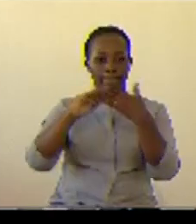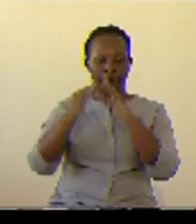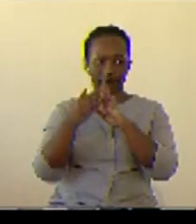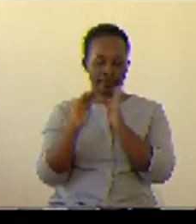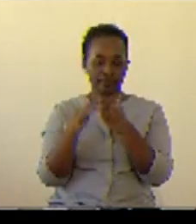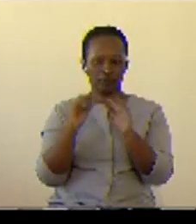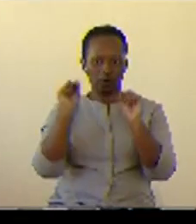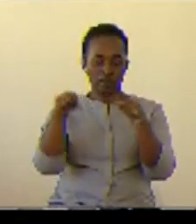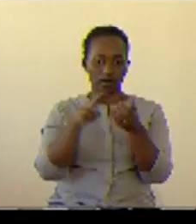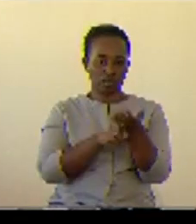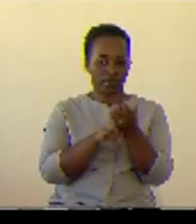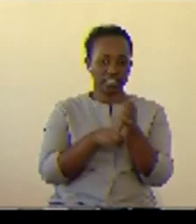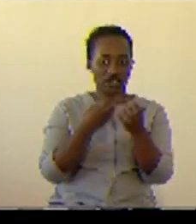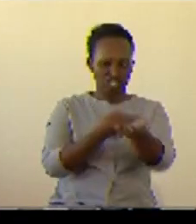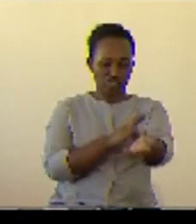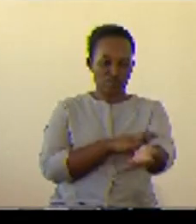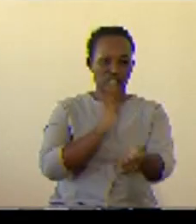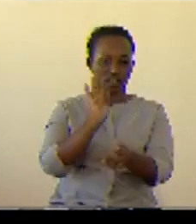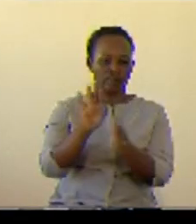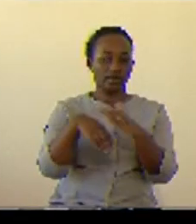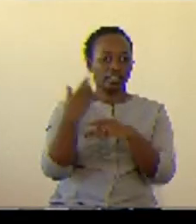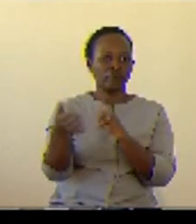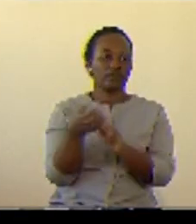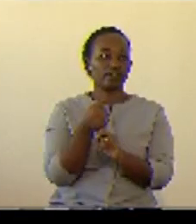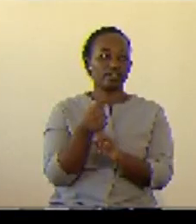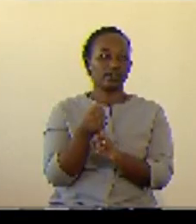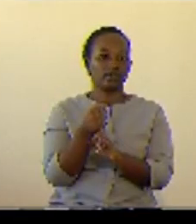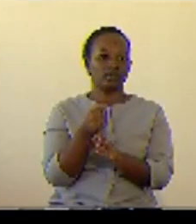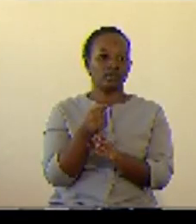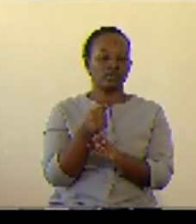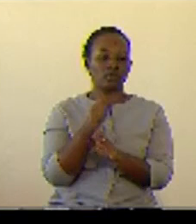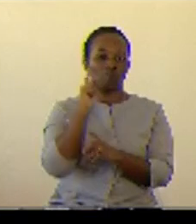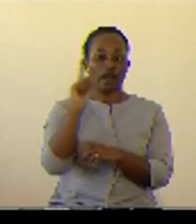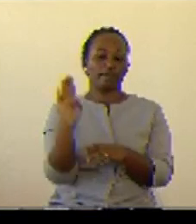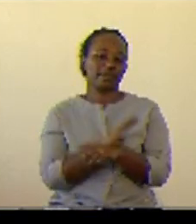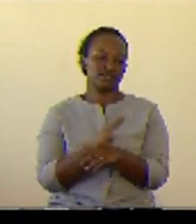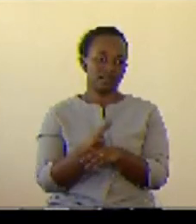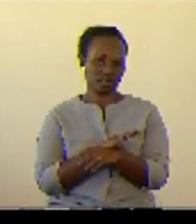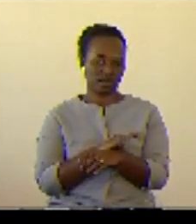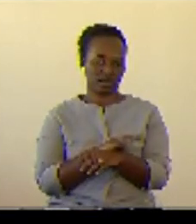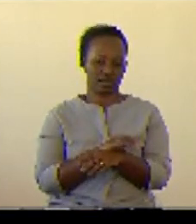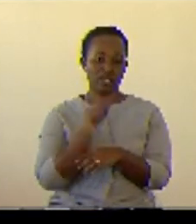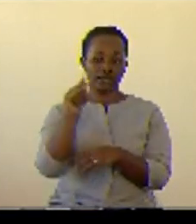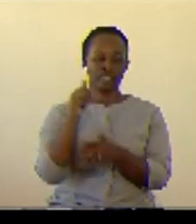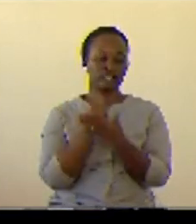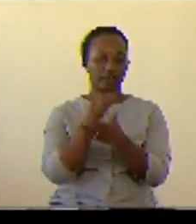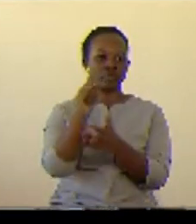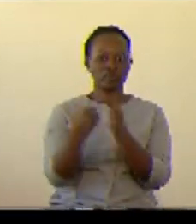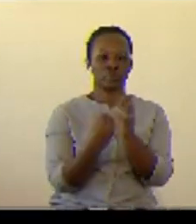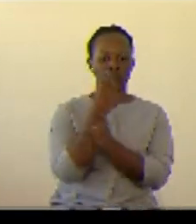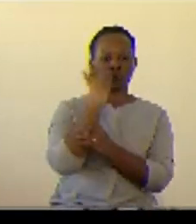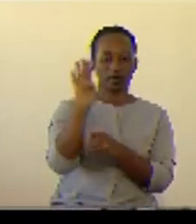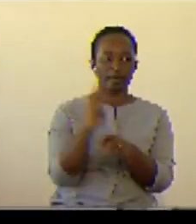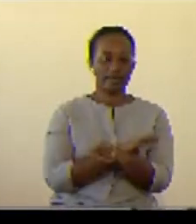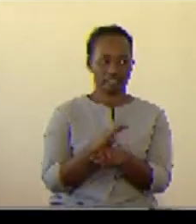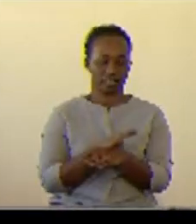your resources, then you carry out one business. So that helps you to grow your businesses.